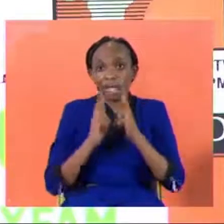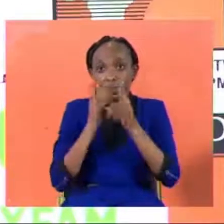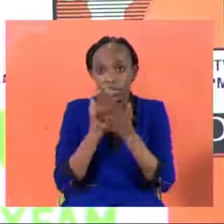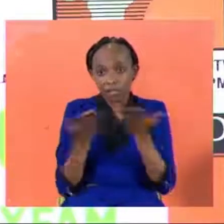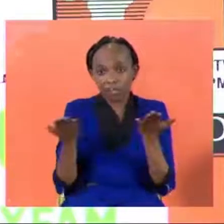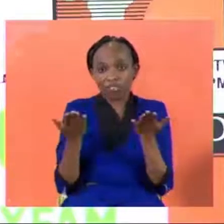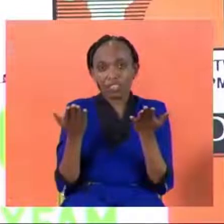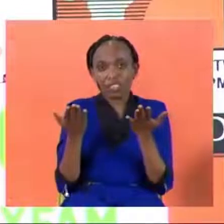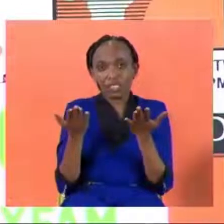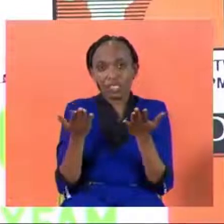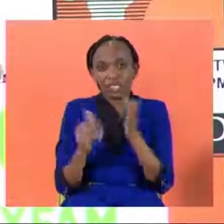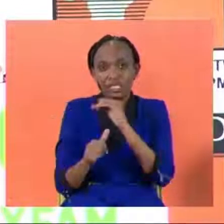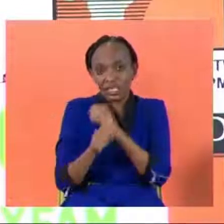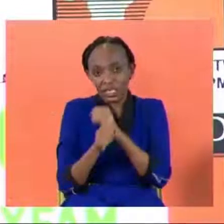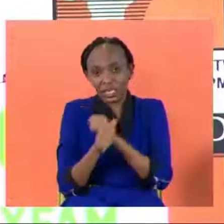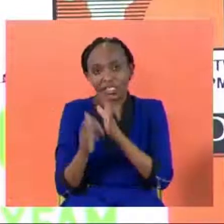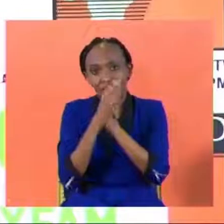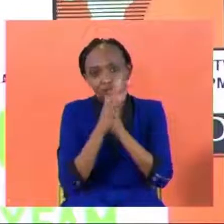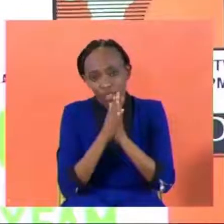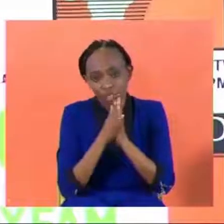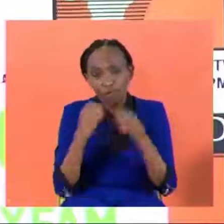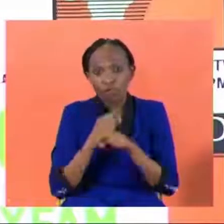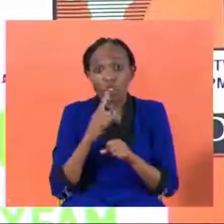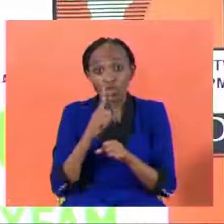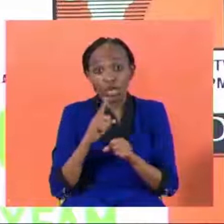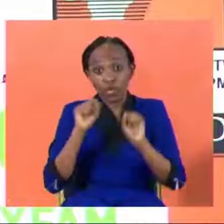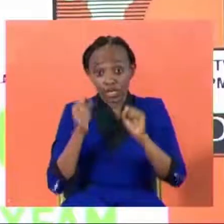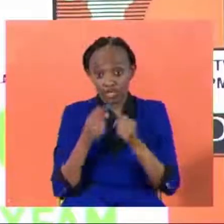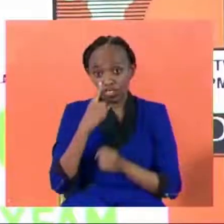these, dangerous stories, make sure that your safety